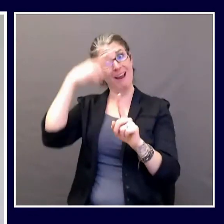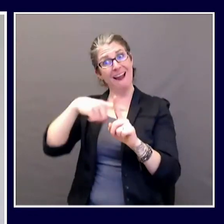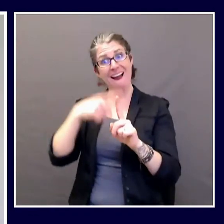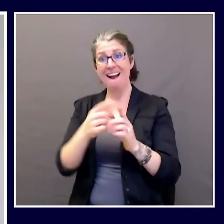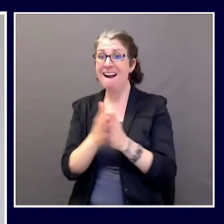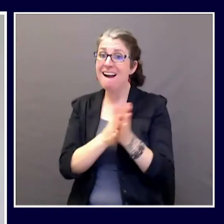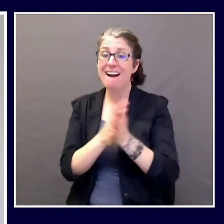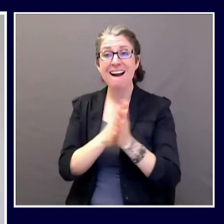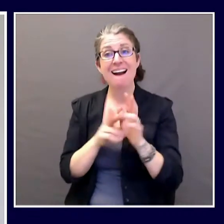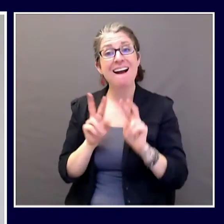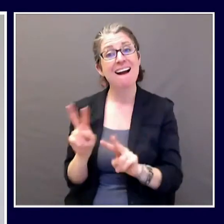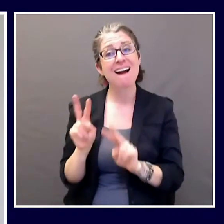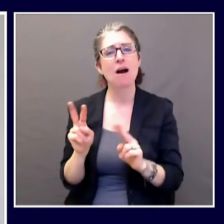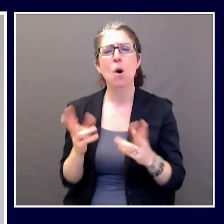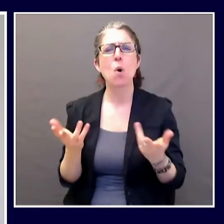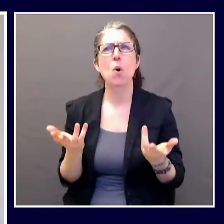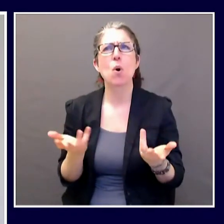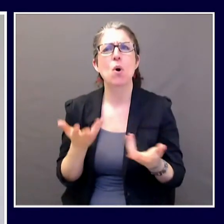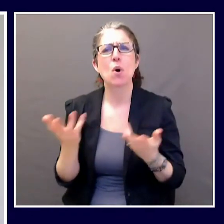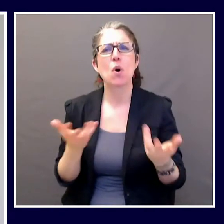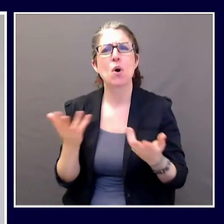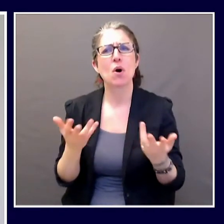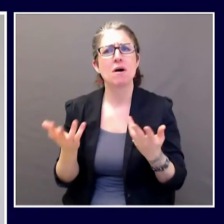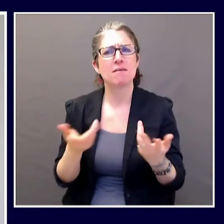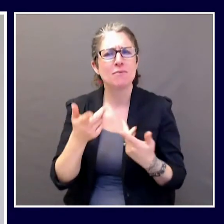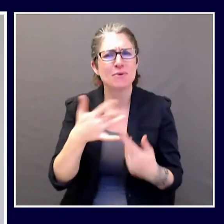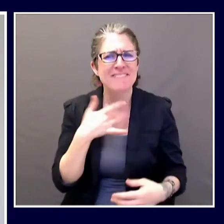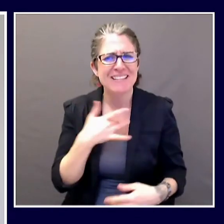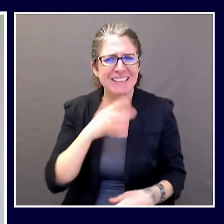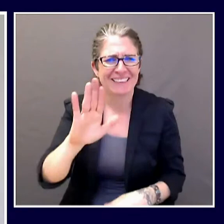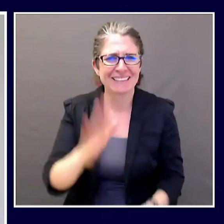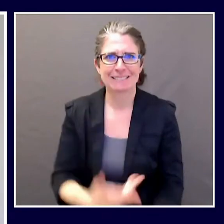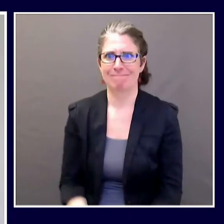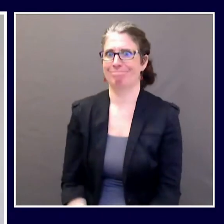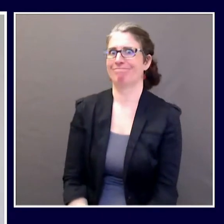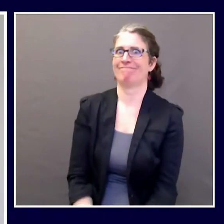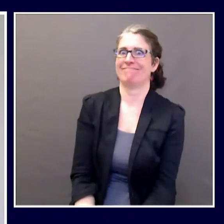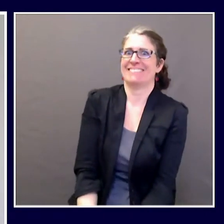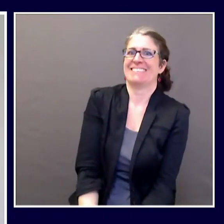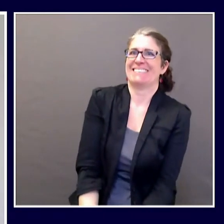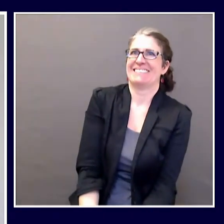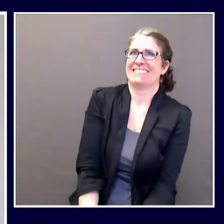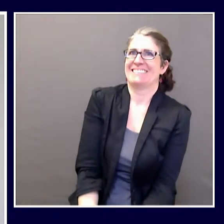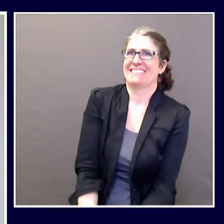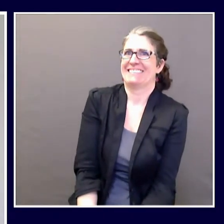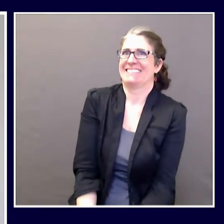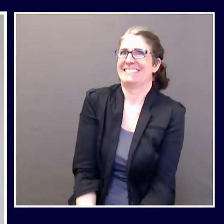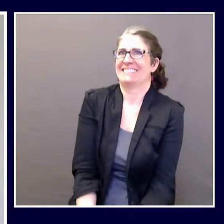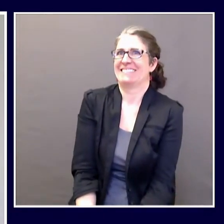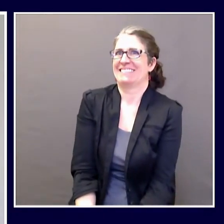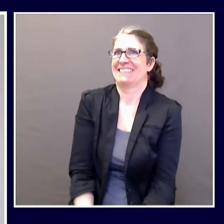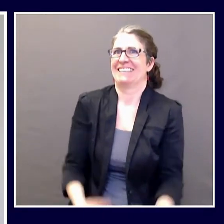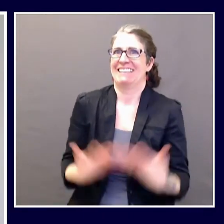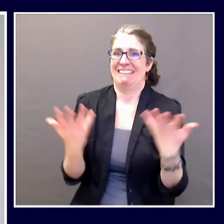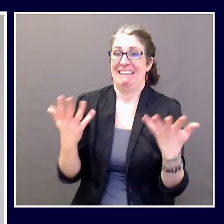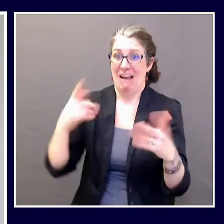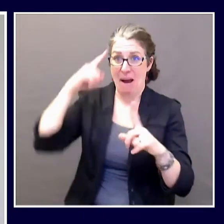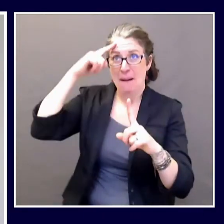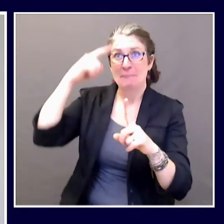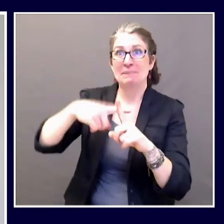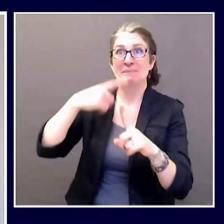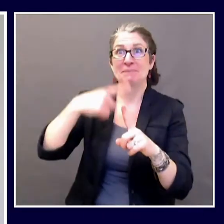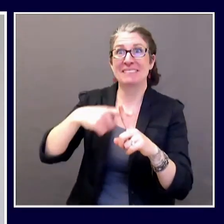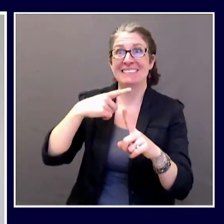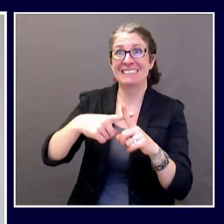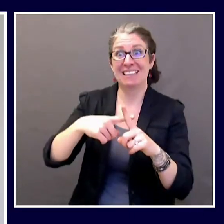Optimism is just not, in a pandemic, optimism is a scary proposition, but we can't be scared all the time. So